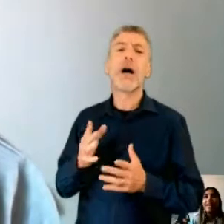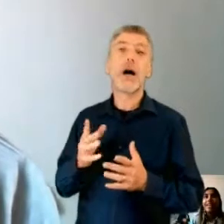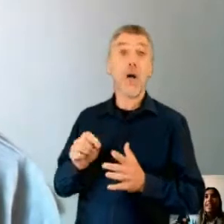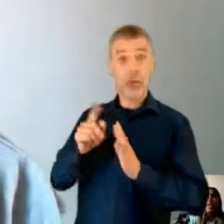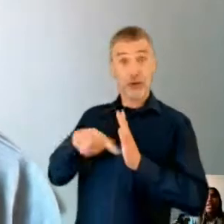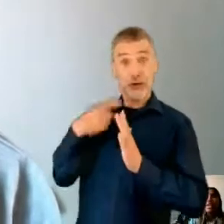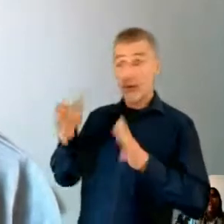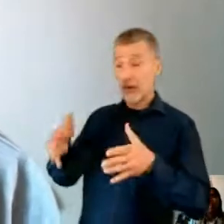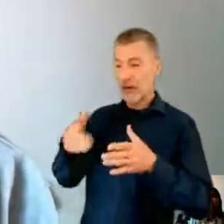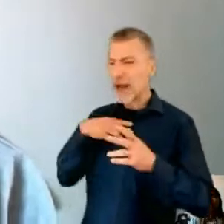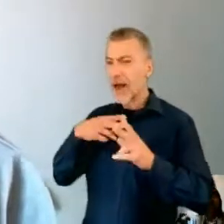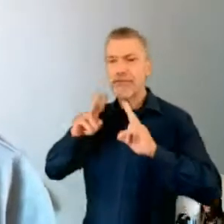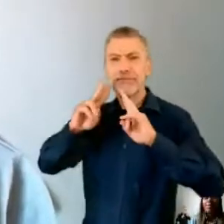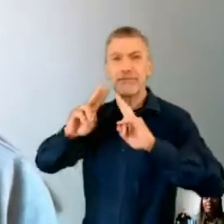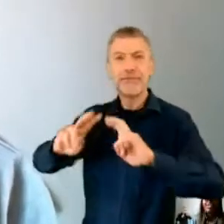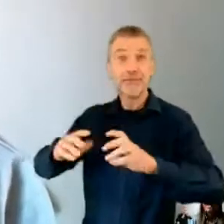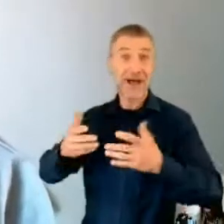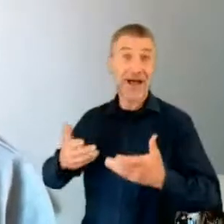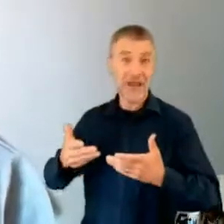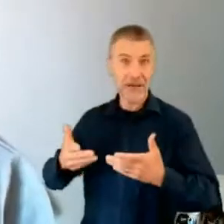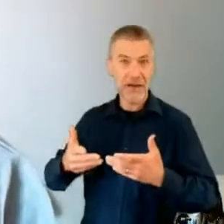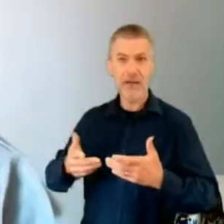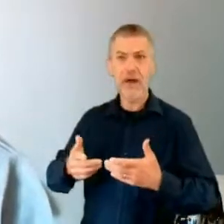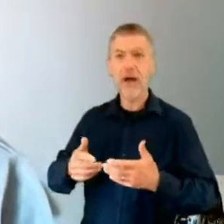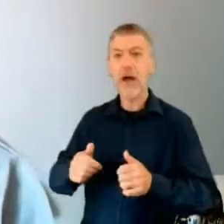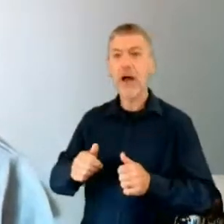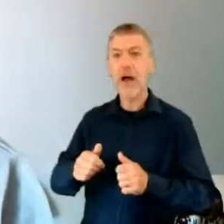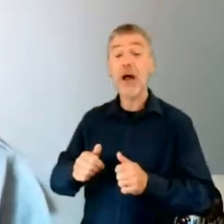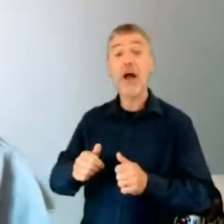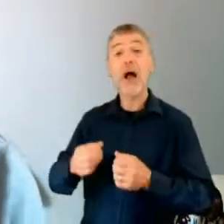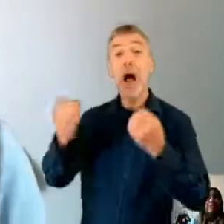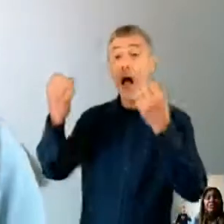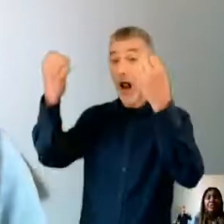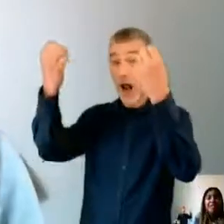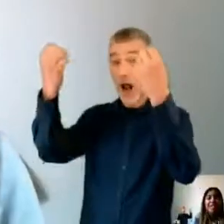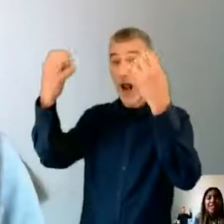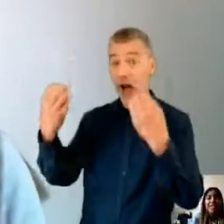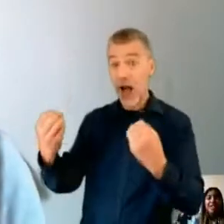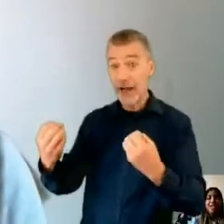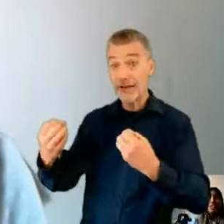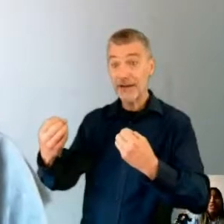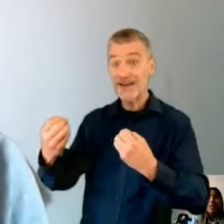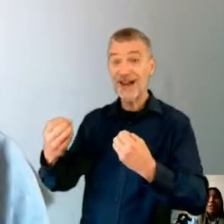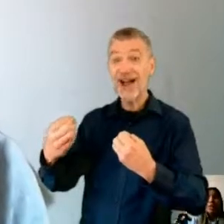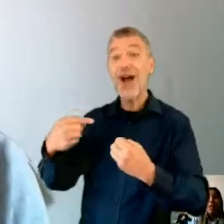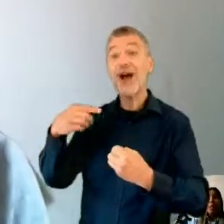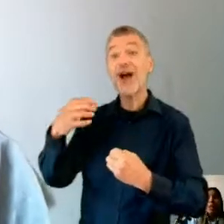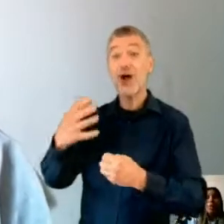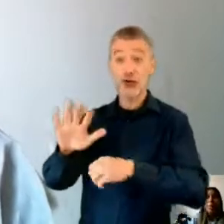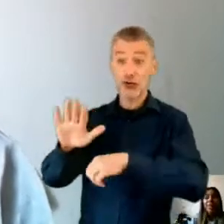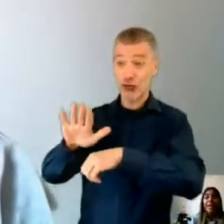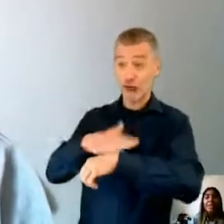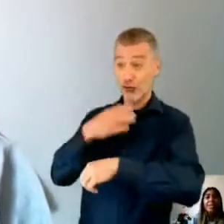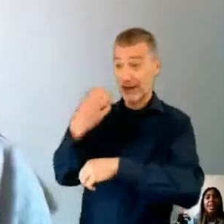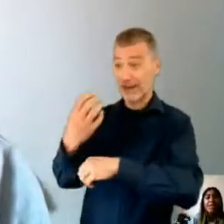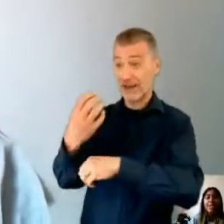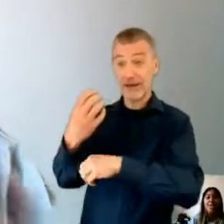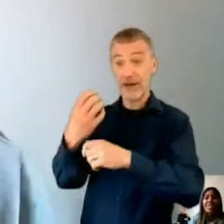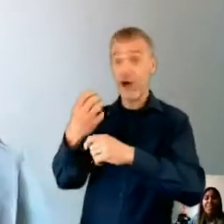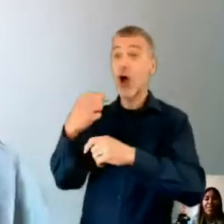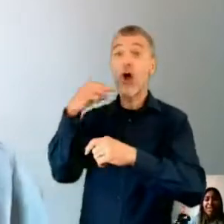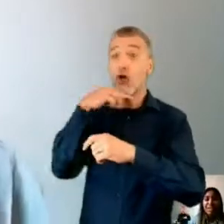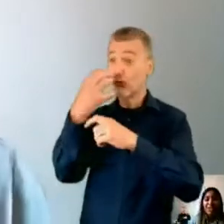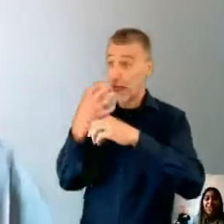when the best time is to change the lights at a level crossing from green to red. So as a